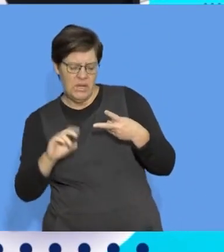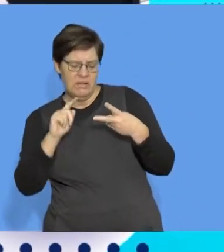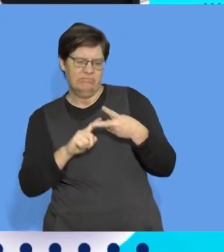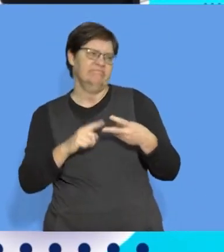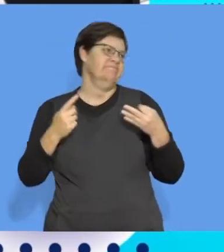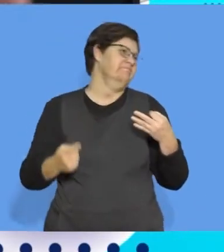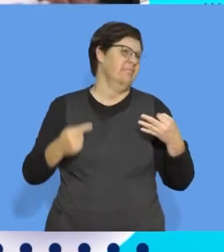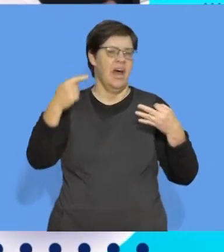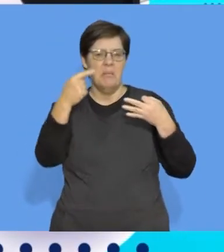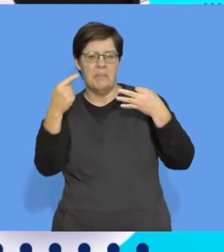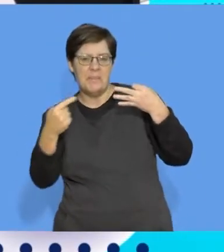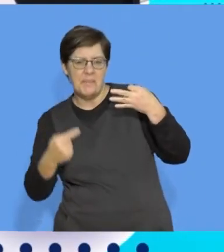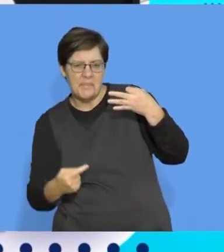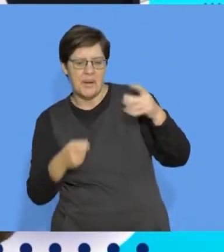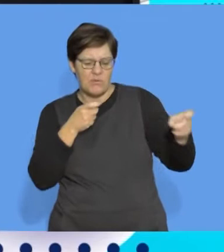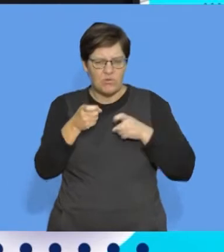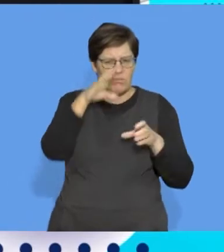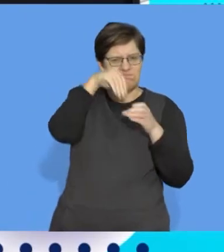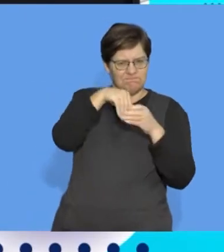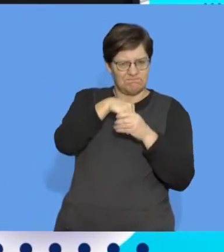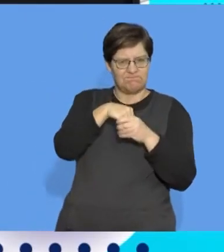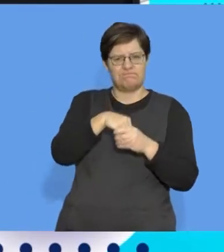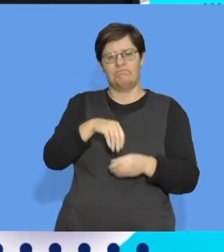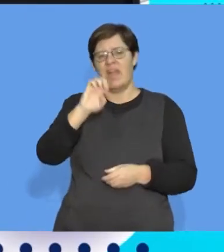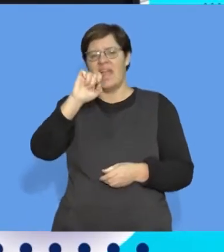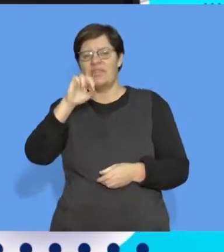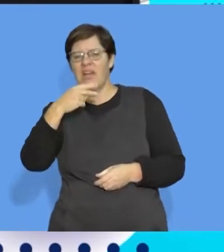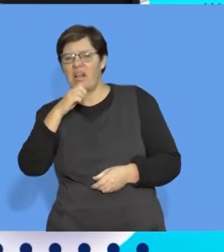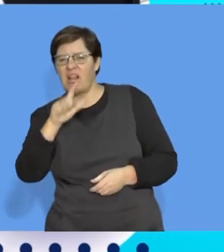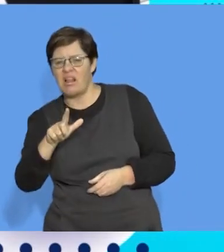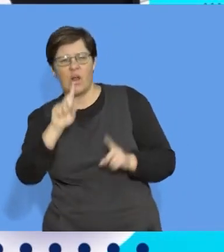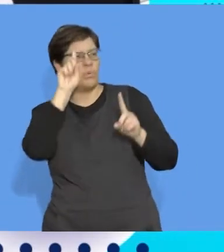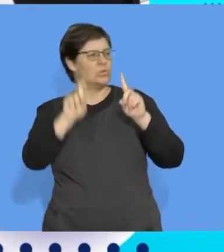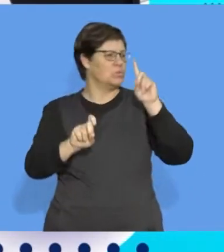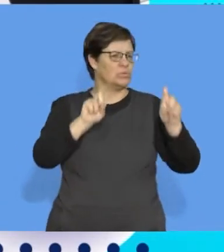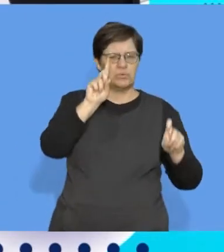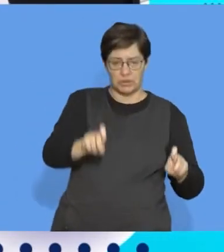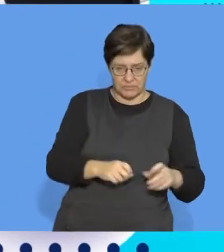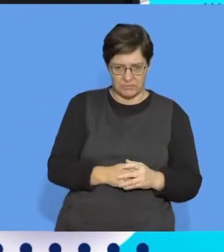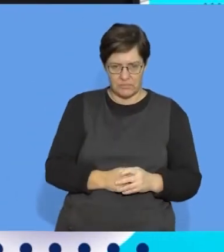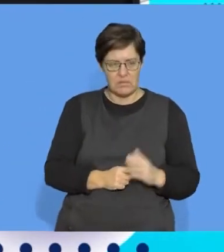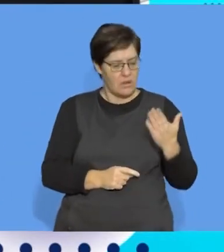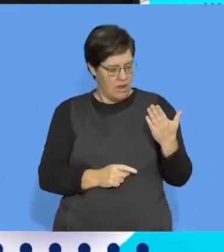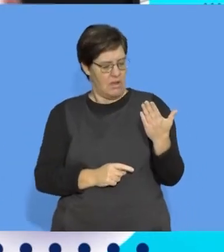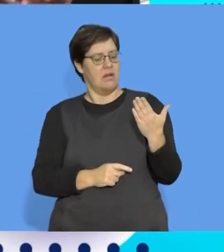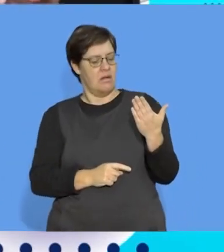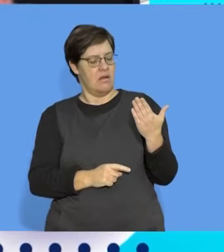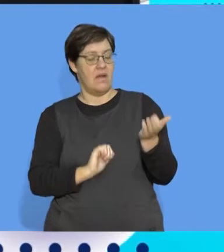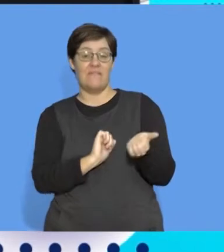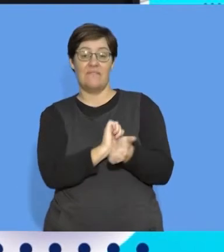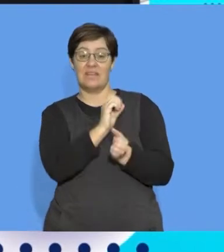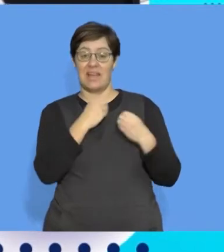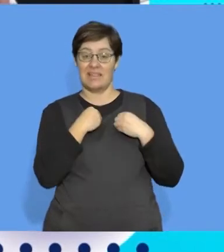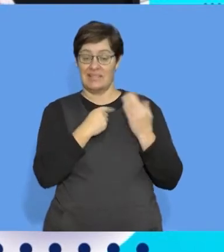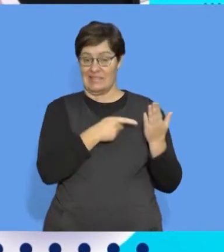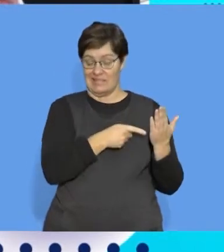the relevant internal control ethical questions. So when you're looking at a question on fixed assets, take into